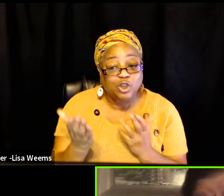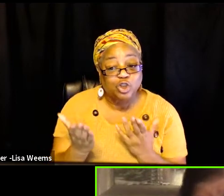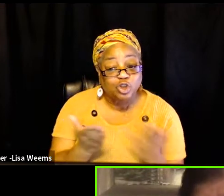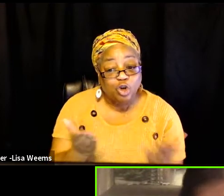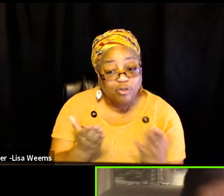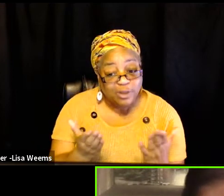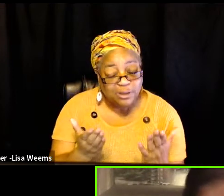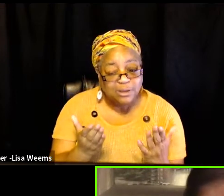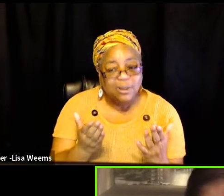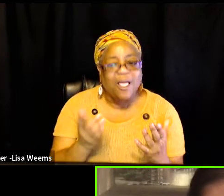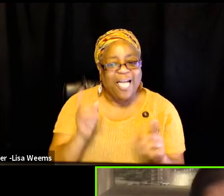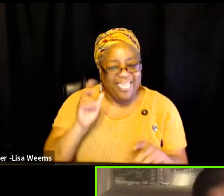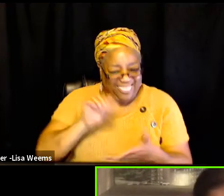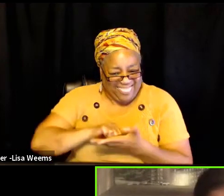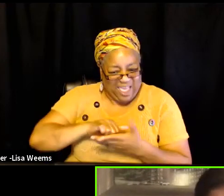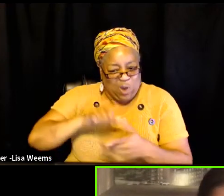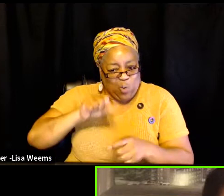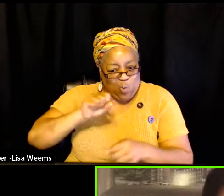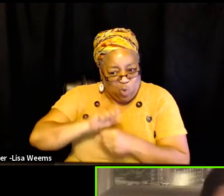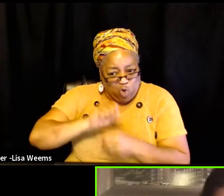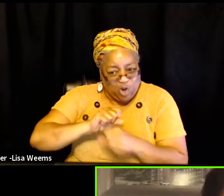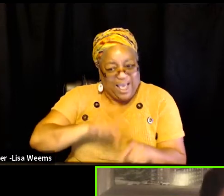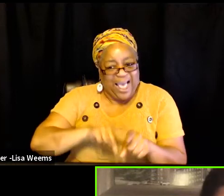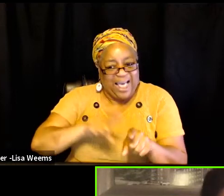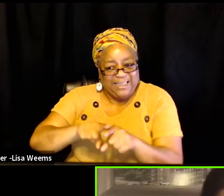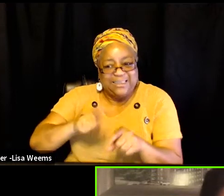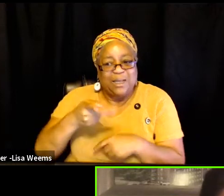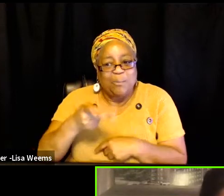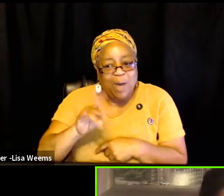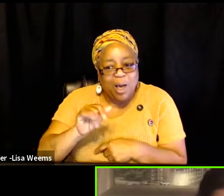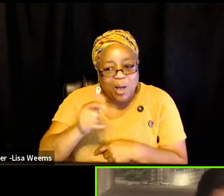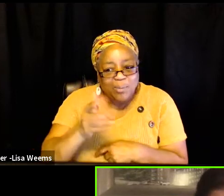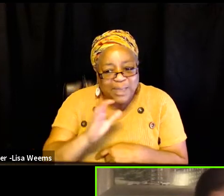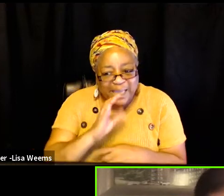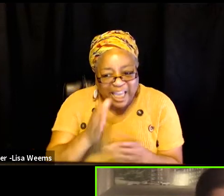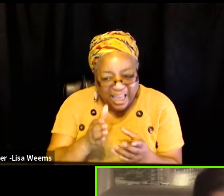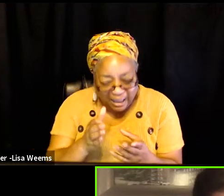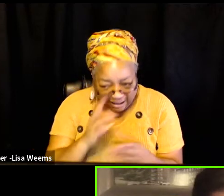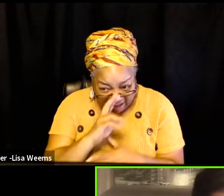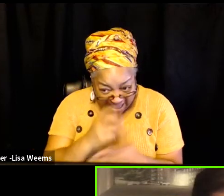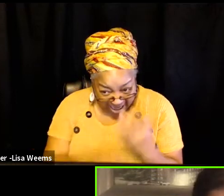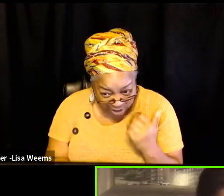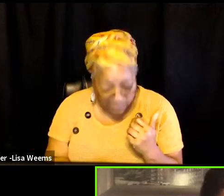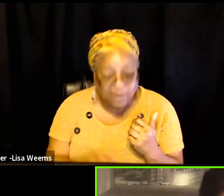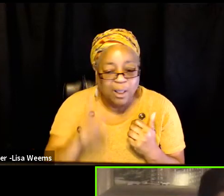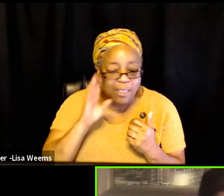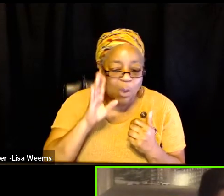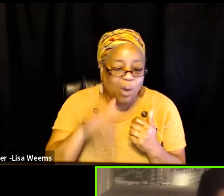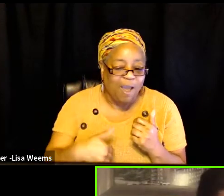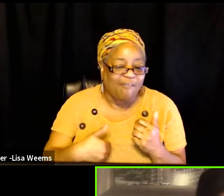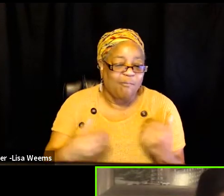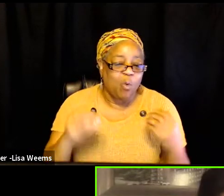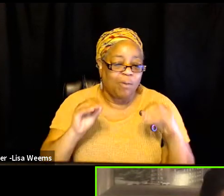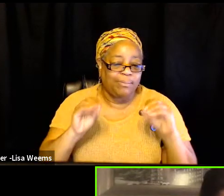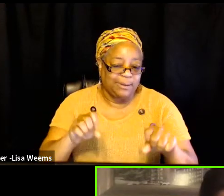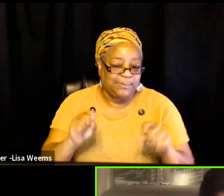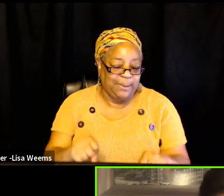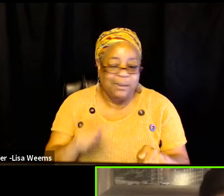public engagement, there would be a lot more possibilities just for artists in museums, but also for